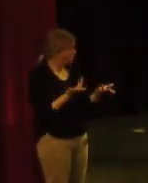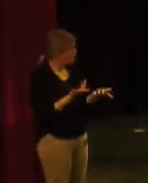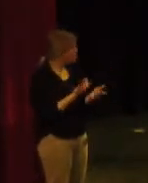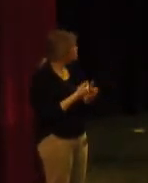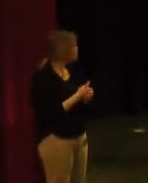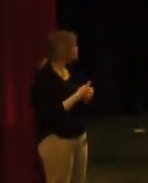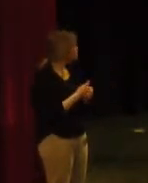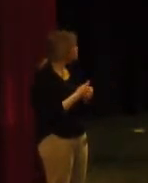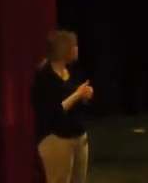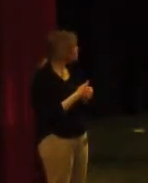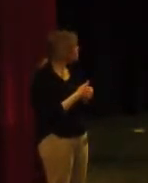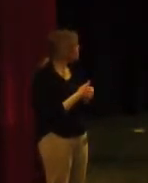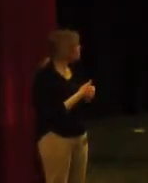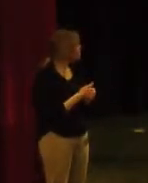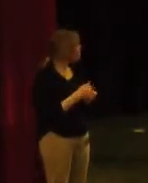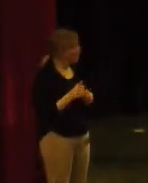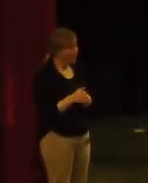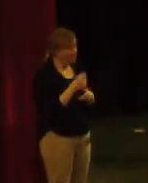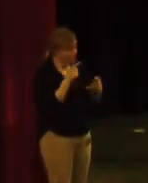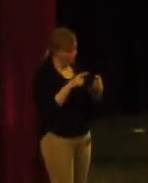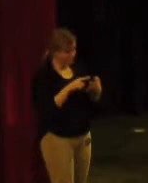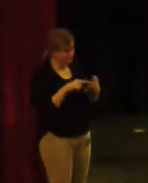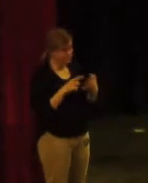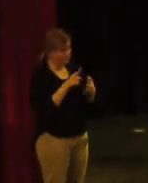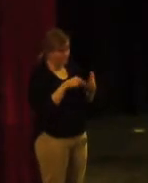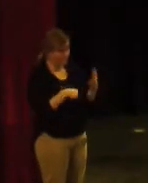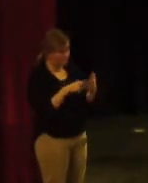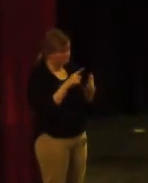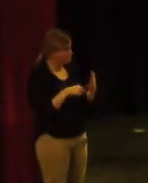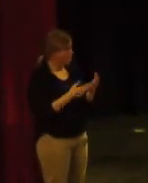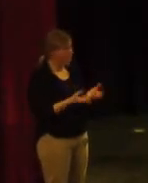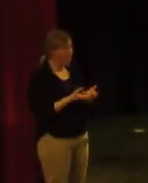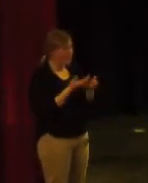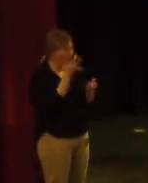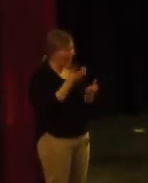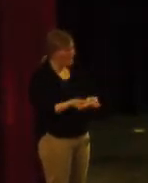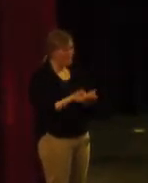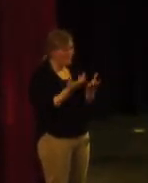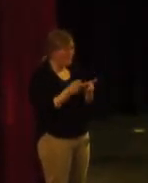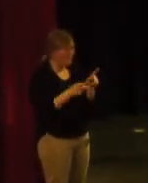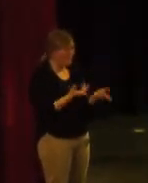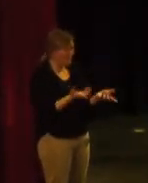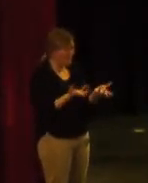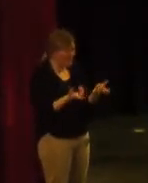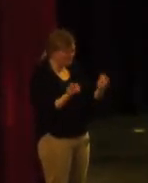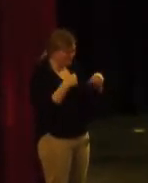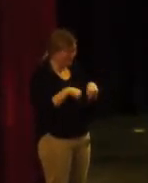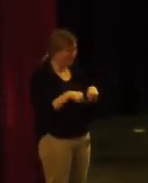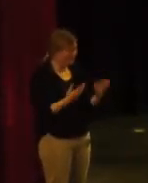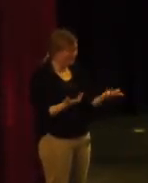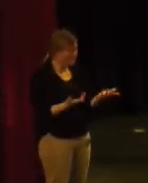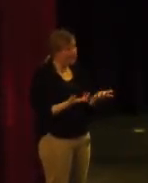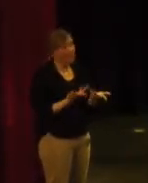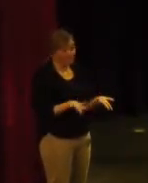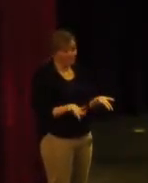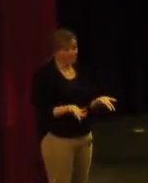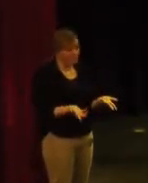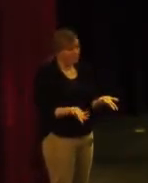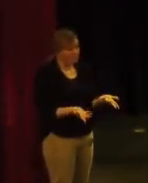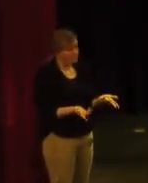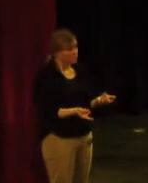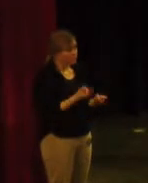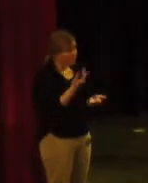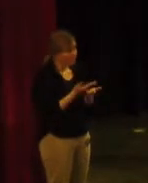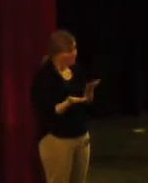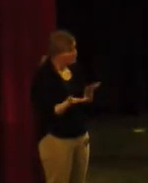So here's another of the four questions, right? Why do so many people want to come? Well, here's the one thing you want to remember. This is kind